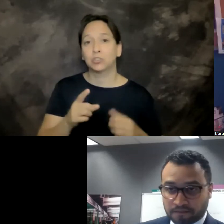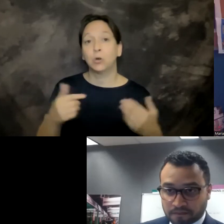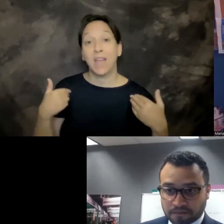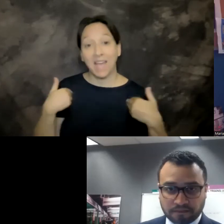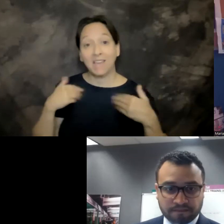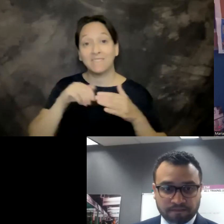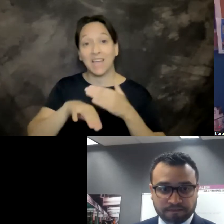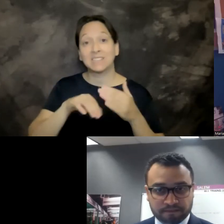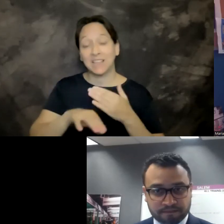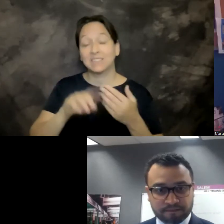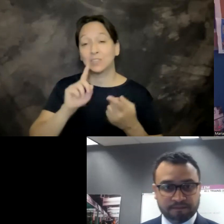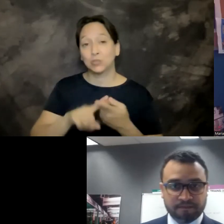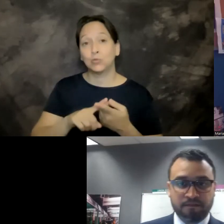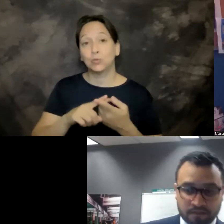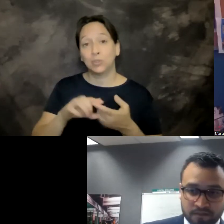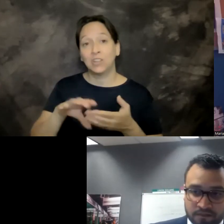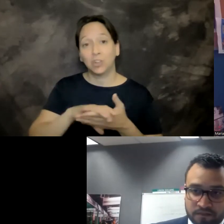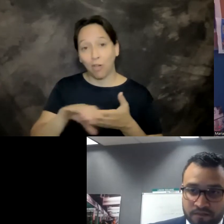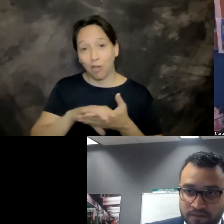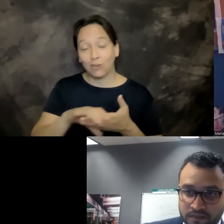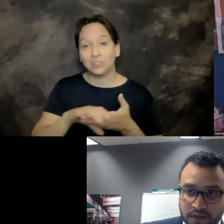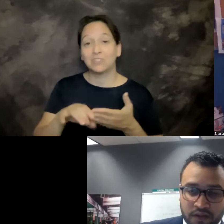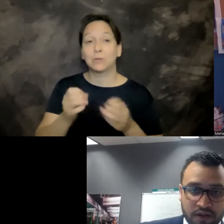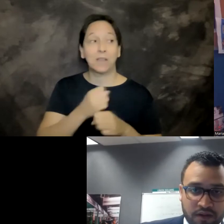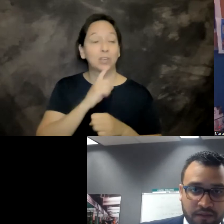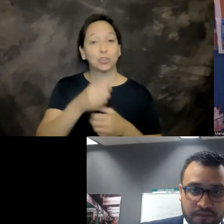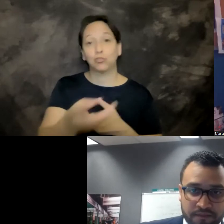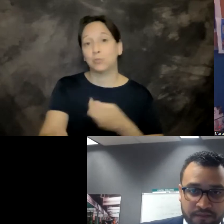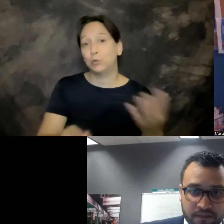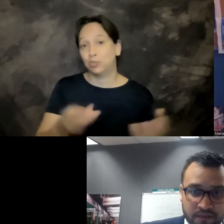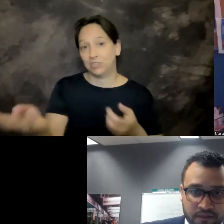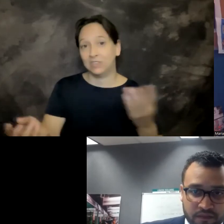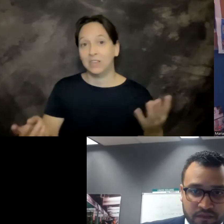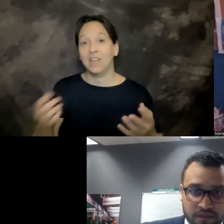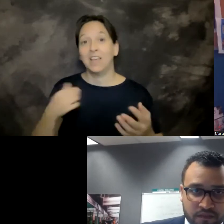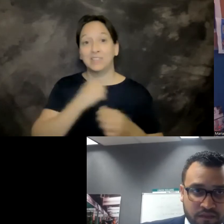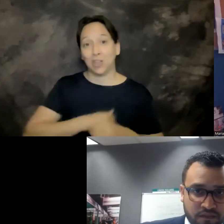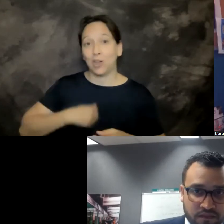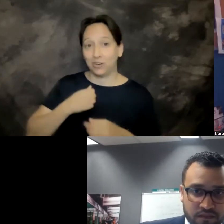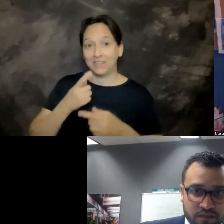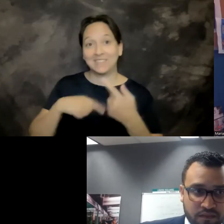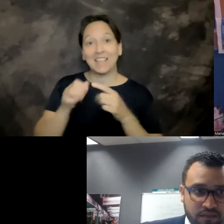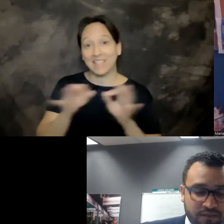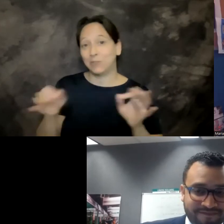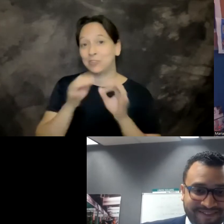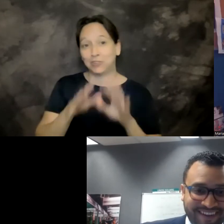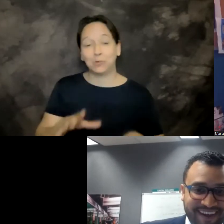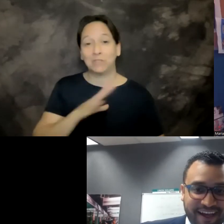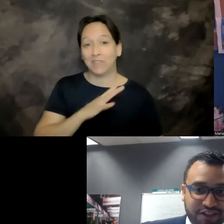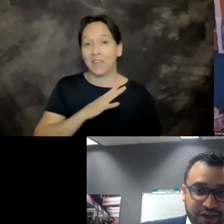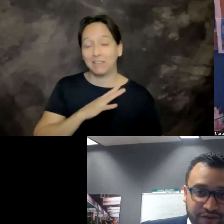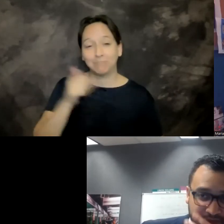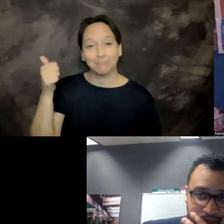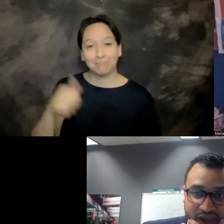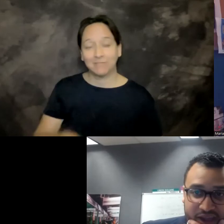to these cards so that he can help in the distribution. My apologies to our ASL interpreter. I went really fast there.